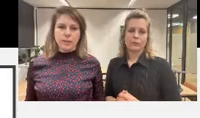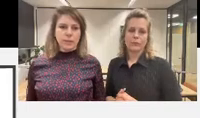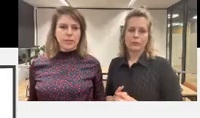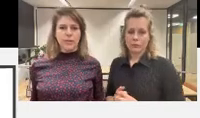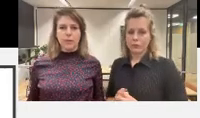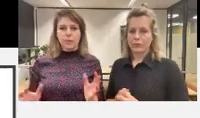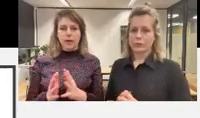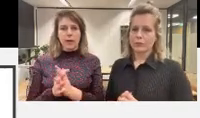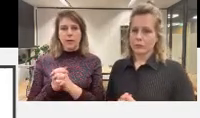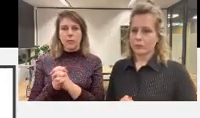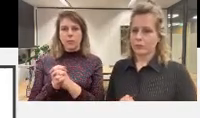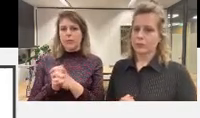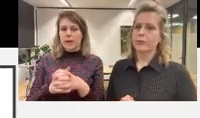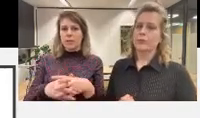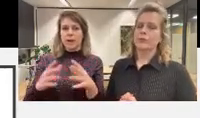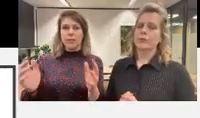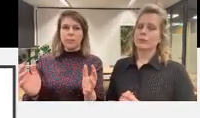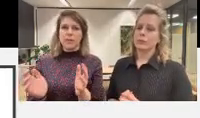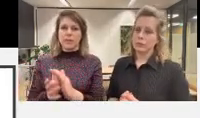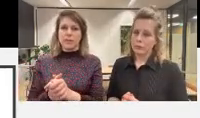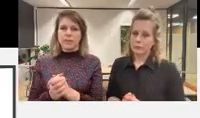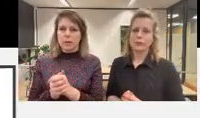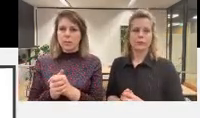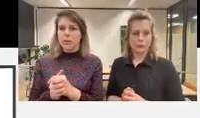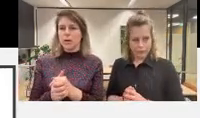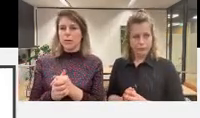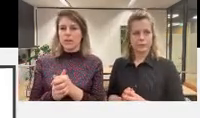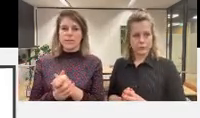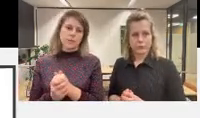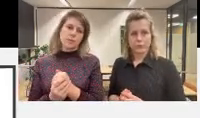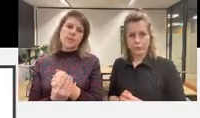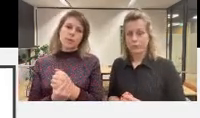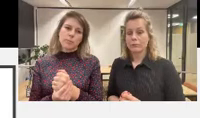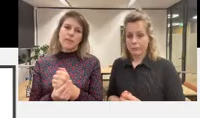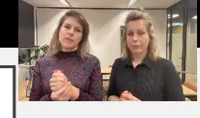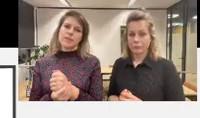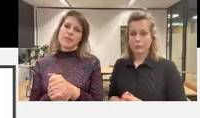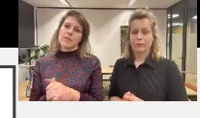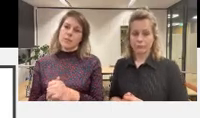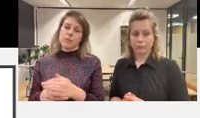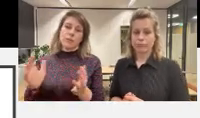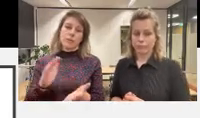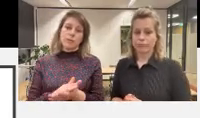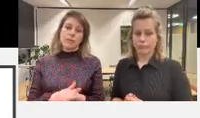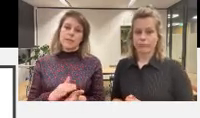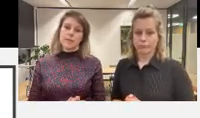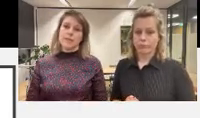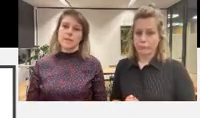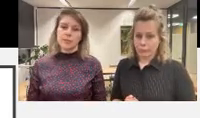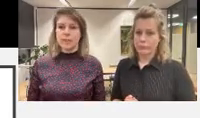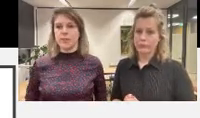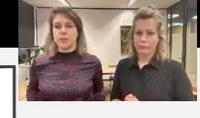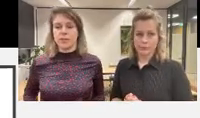that it was were a great amount of patients. There were 121 patients were included in